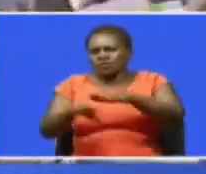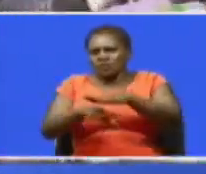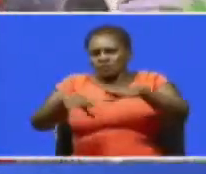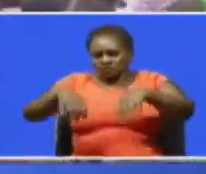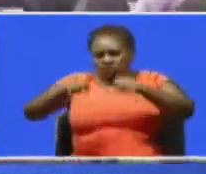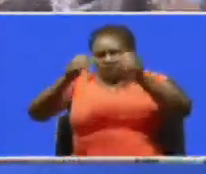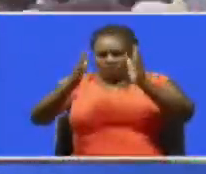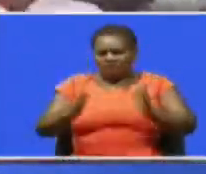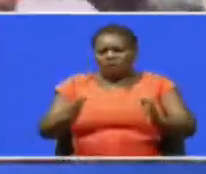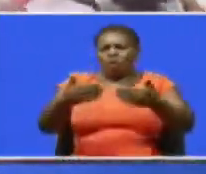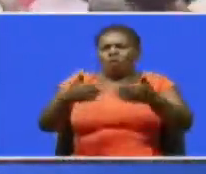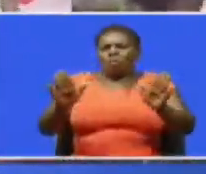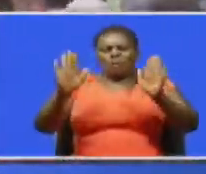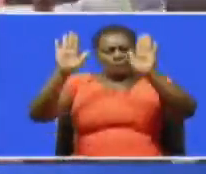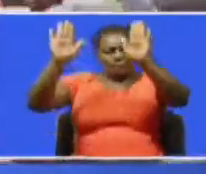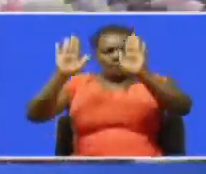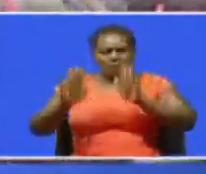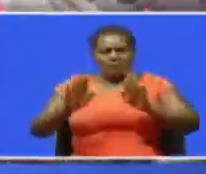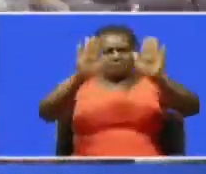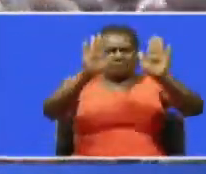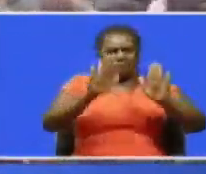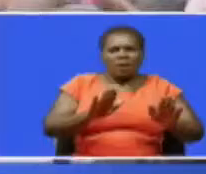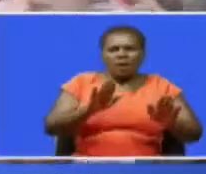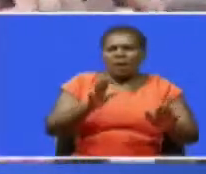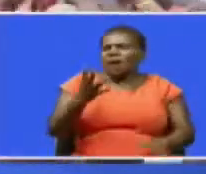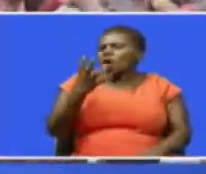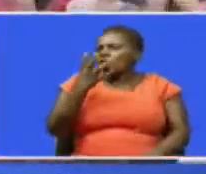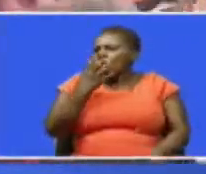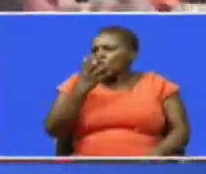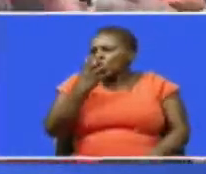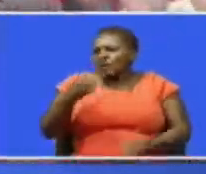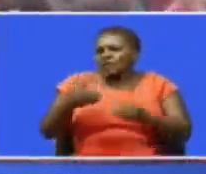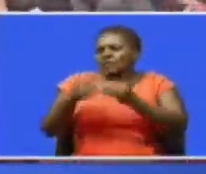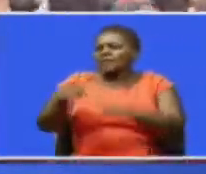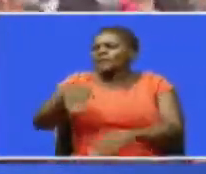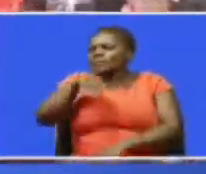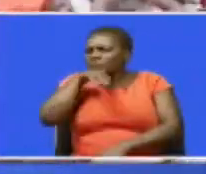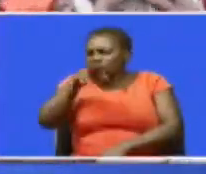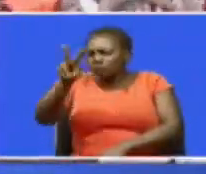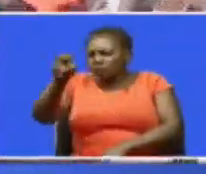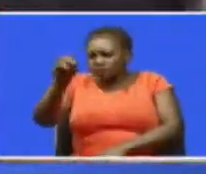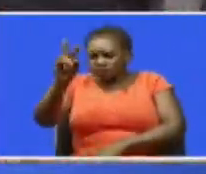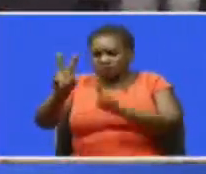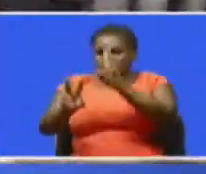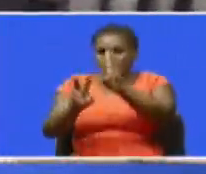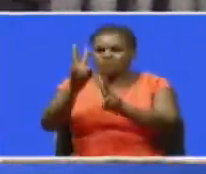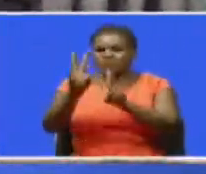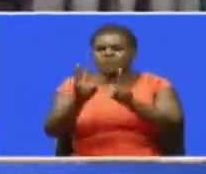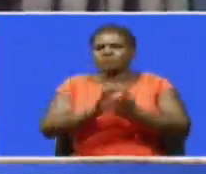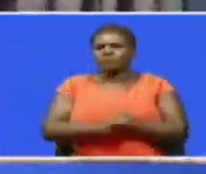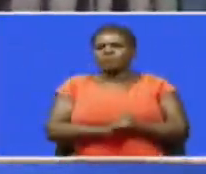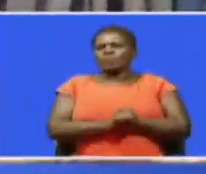Murathe, openly campaigning for ODM leader Raila Odinga's presidency in